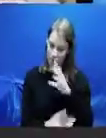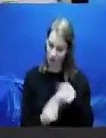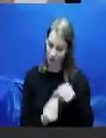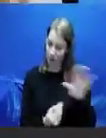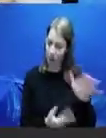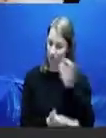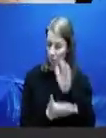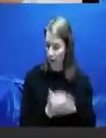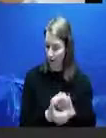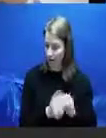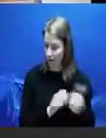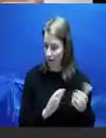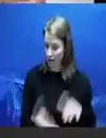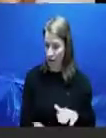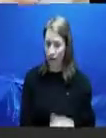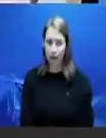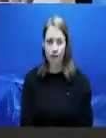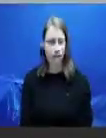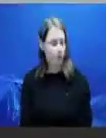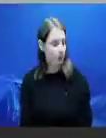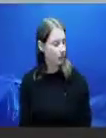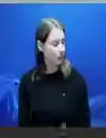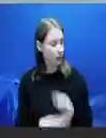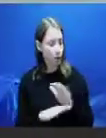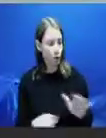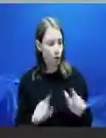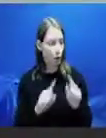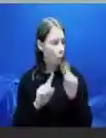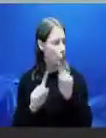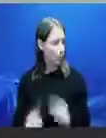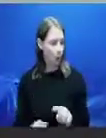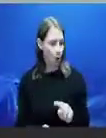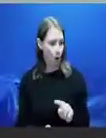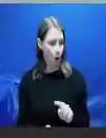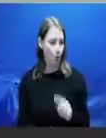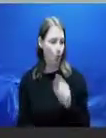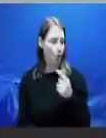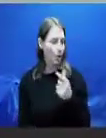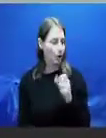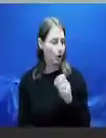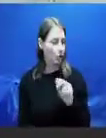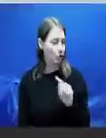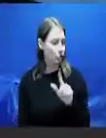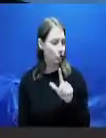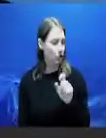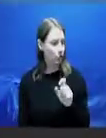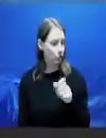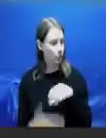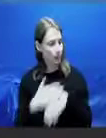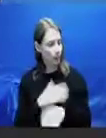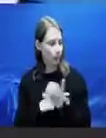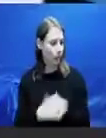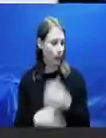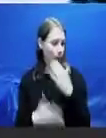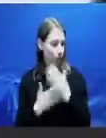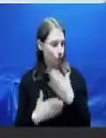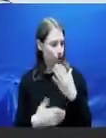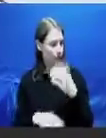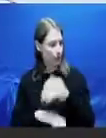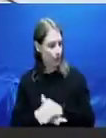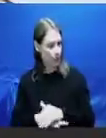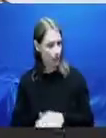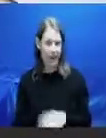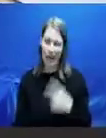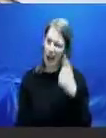Yeah. Do not go gentle into that good night. Old rage should burn and rave at close of day. Fight for his cause. Talking about like